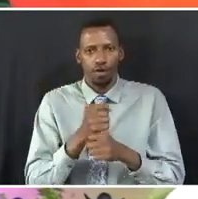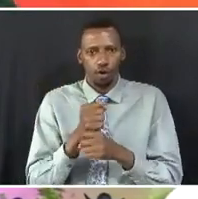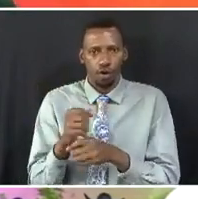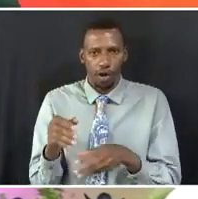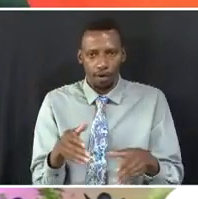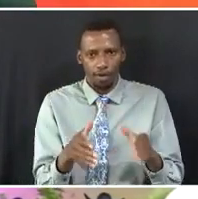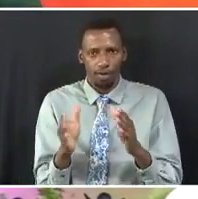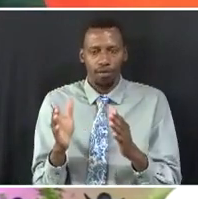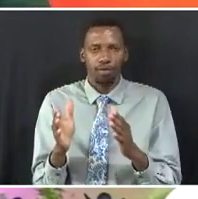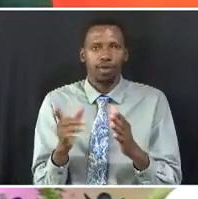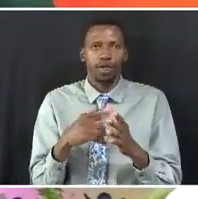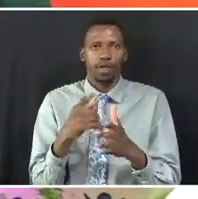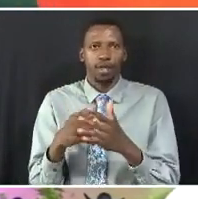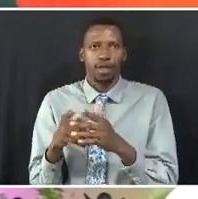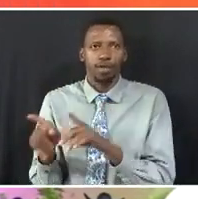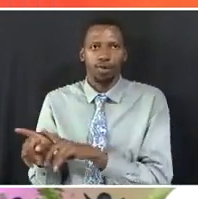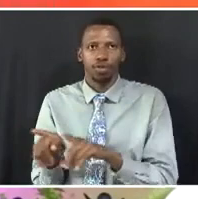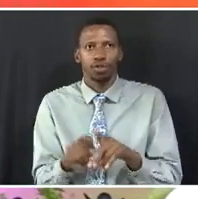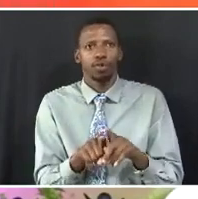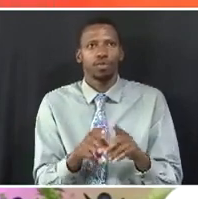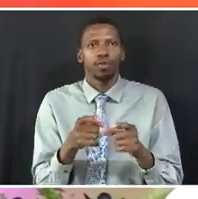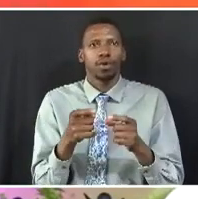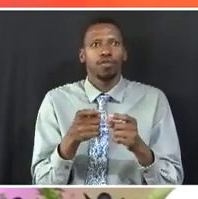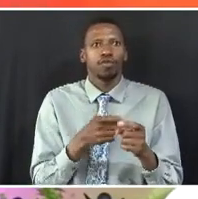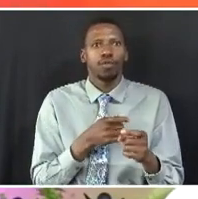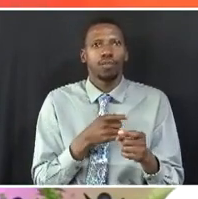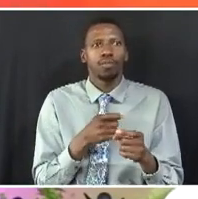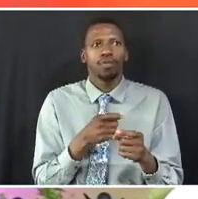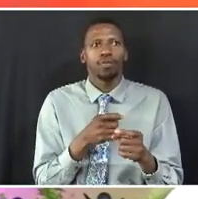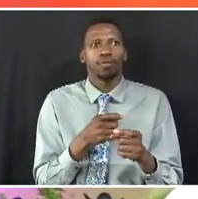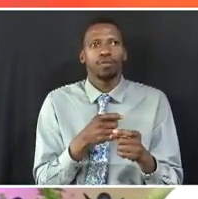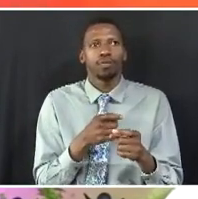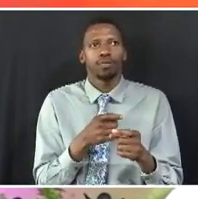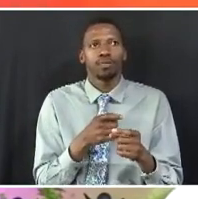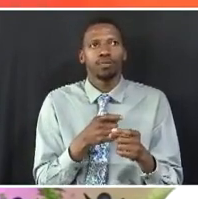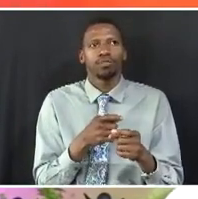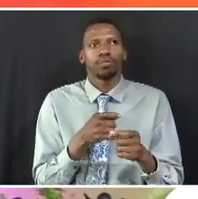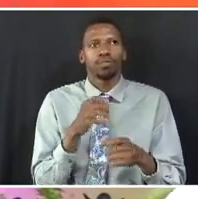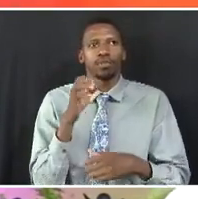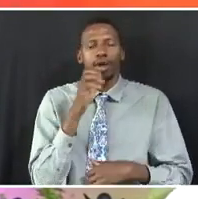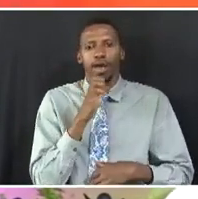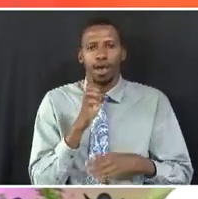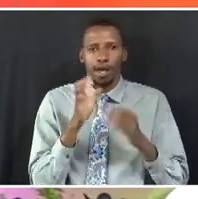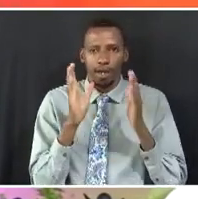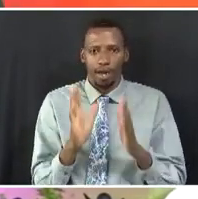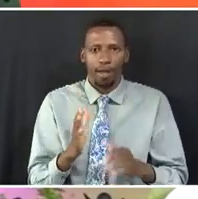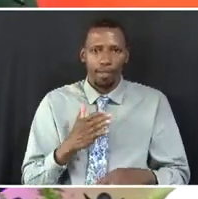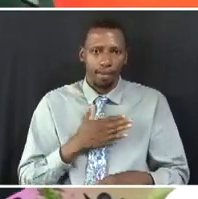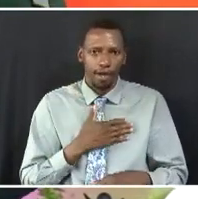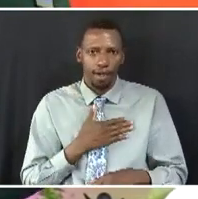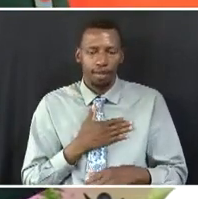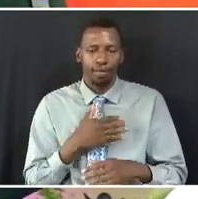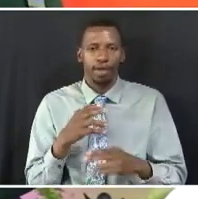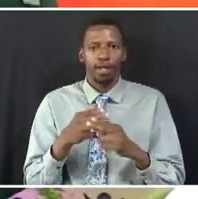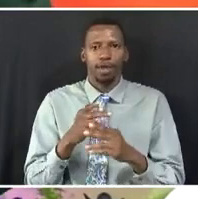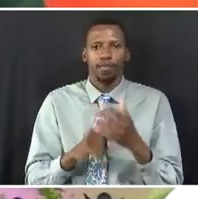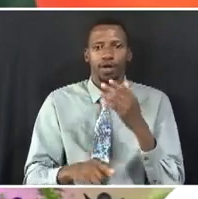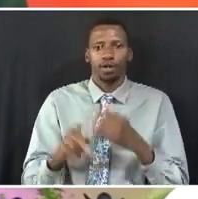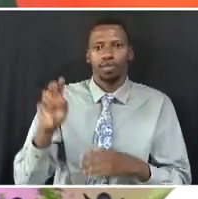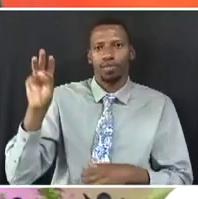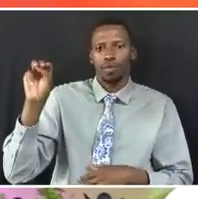Avenue. And then also from my elder of Langas, Kenneth